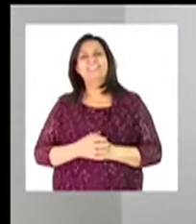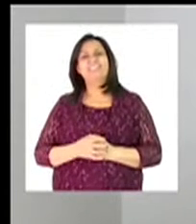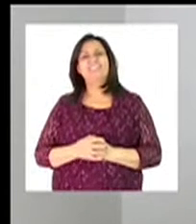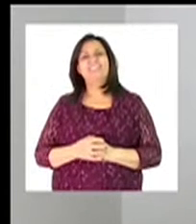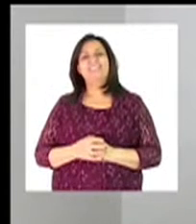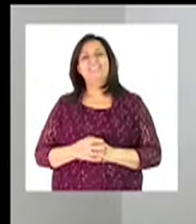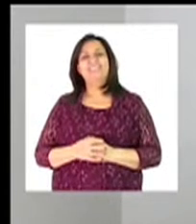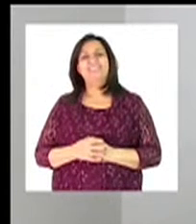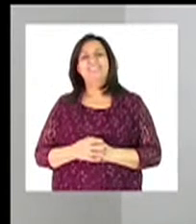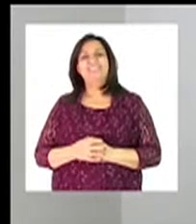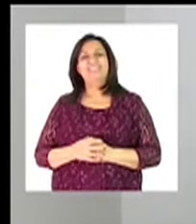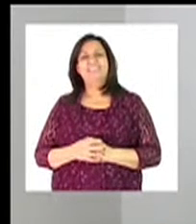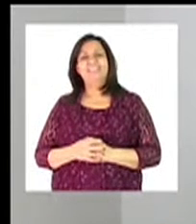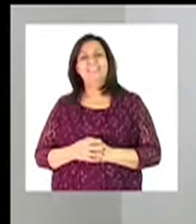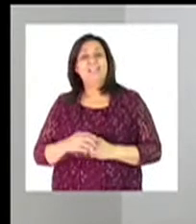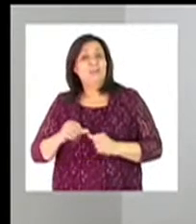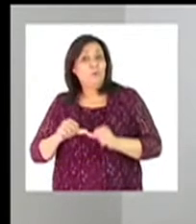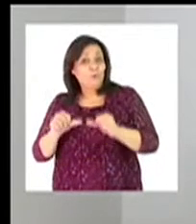6,